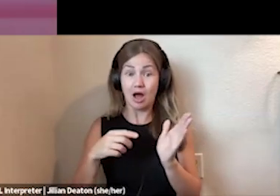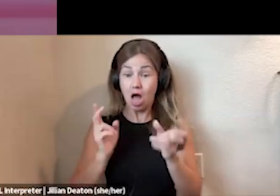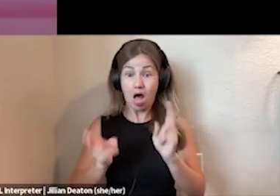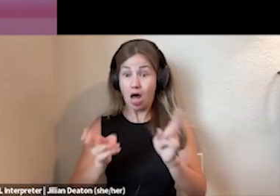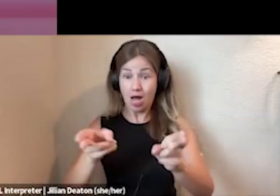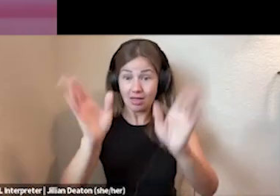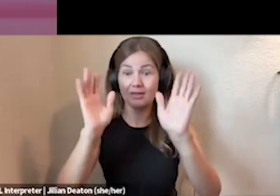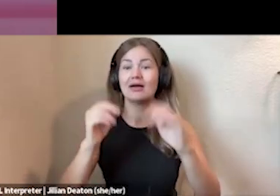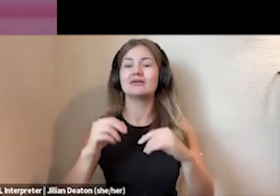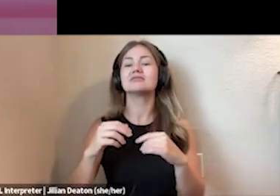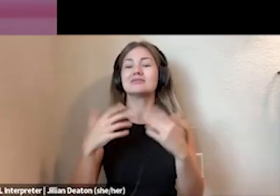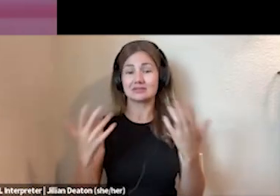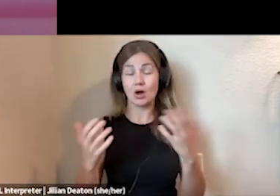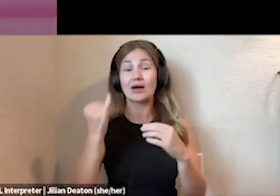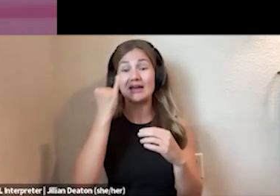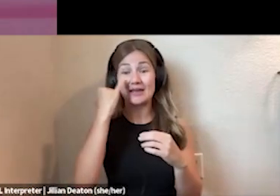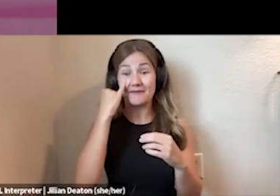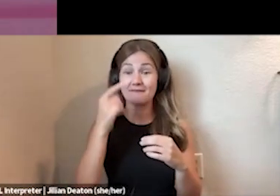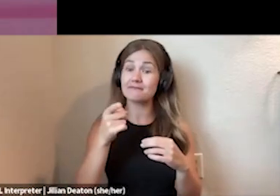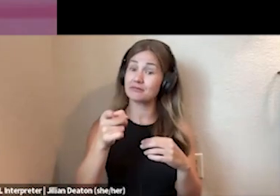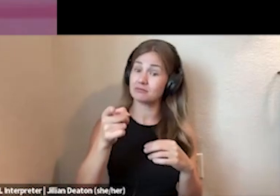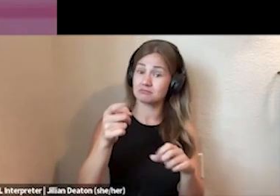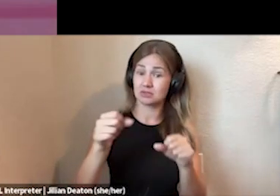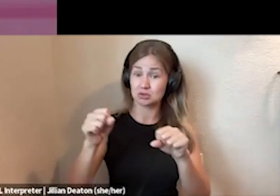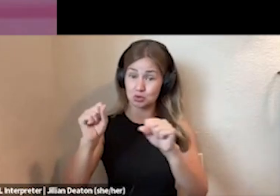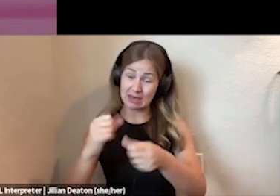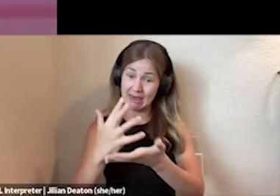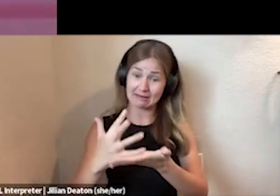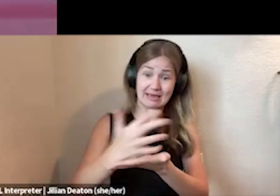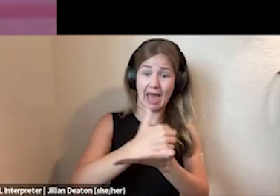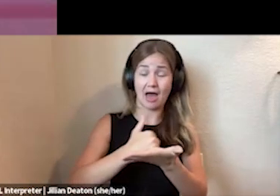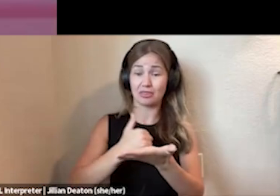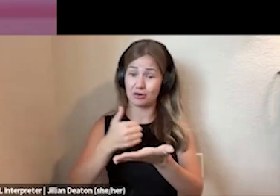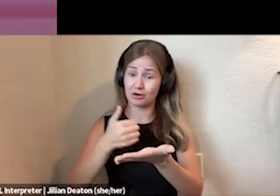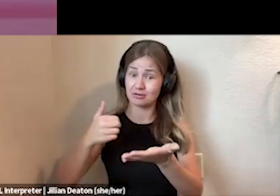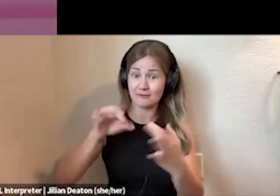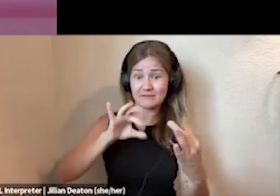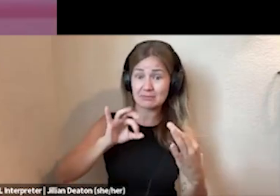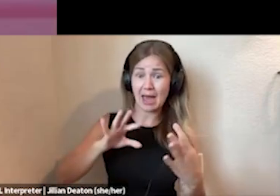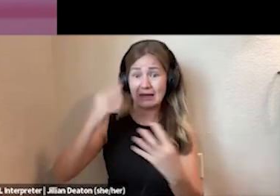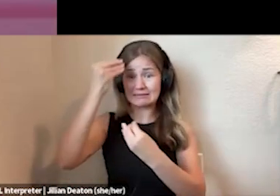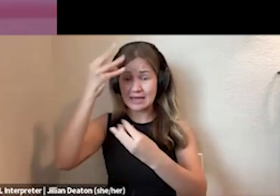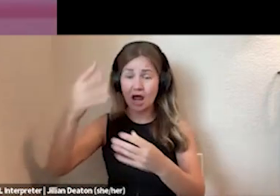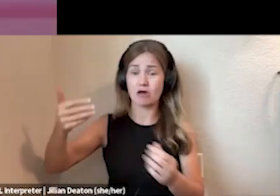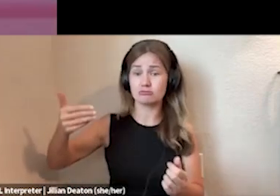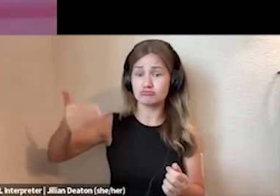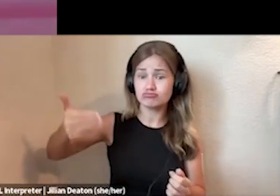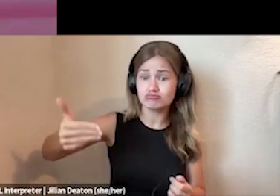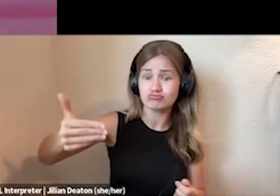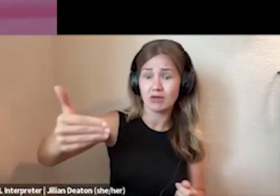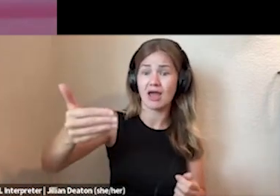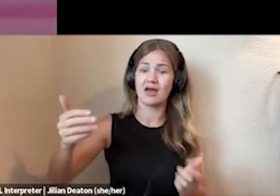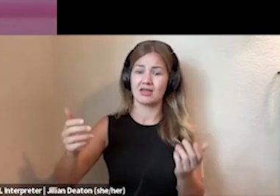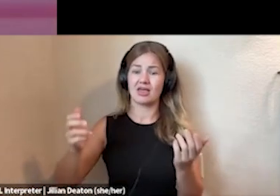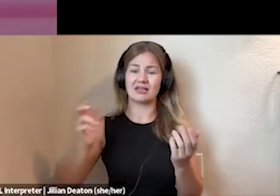make collecting numbers and feedback as a part of your regular practice, it'll leave you in better stead when